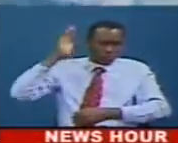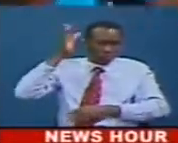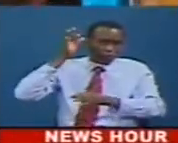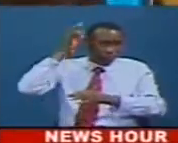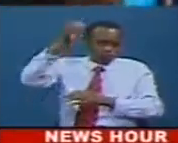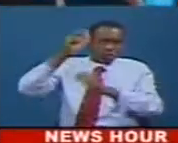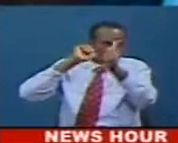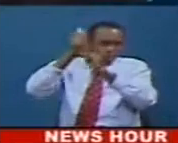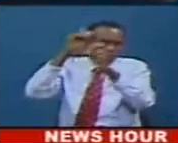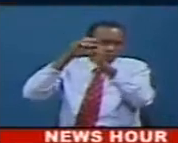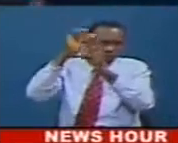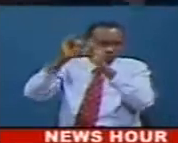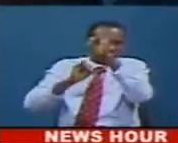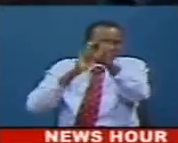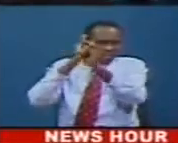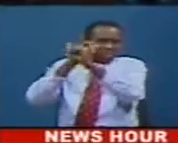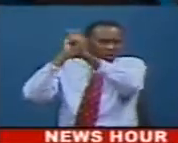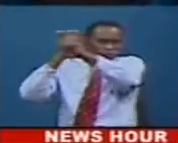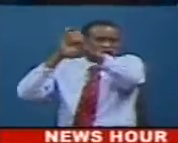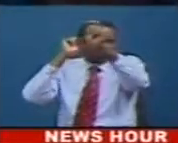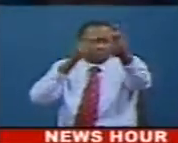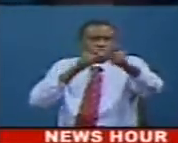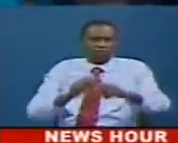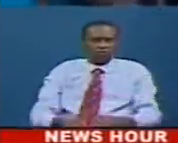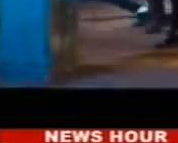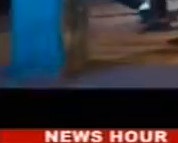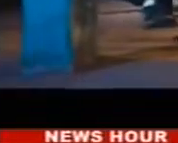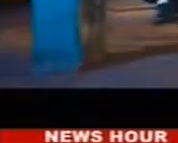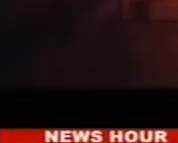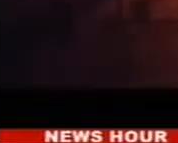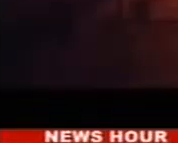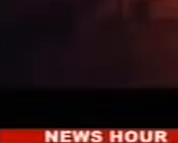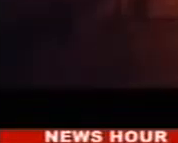popularizing her own dance moves to the rest of the world.